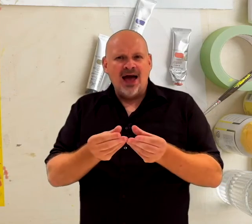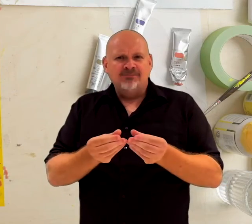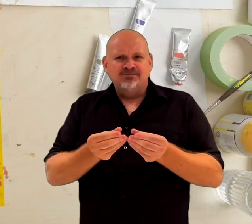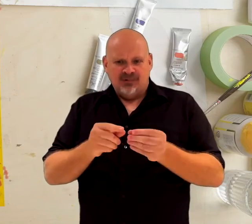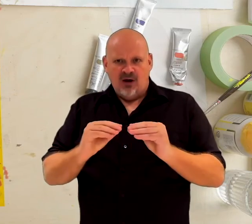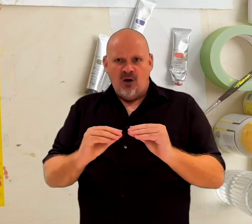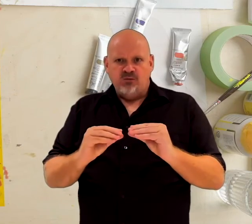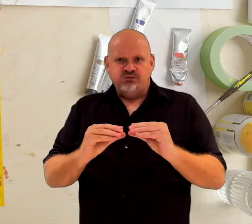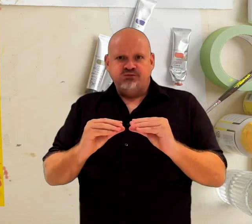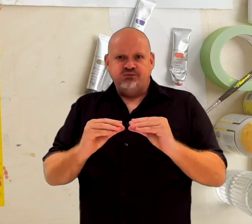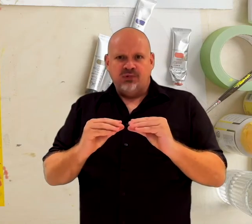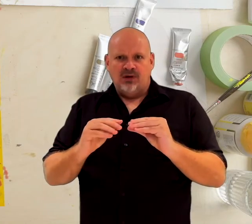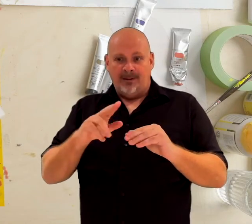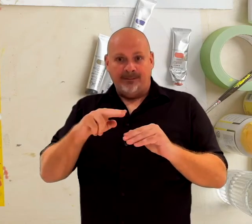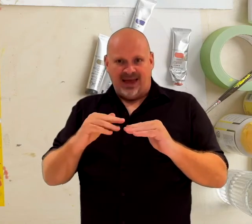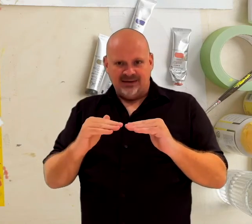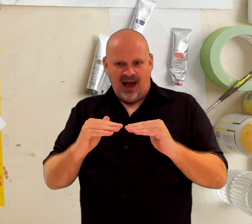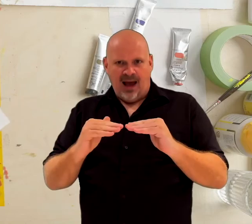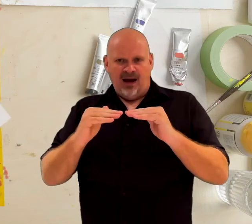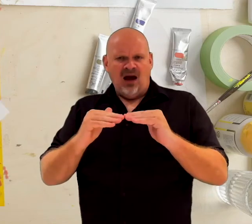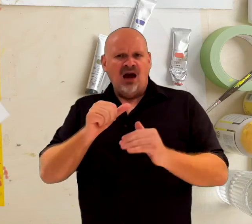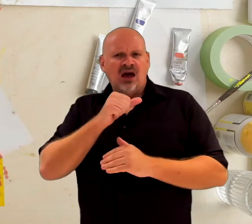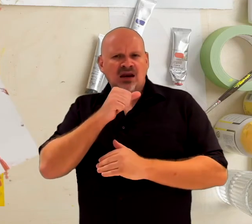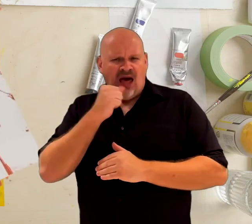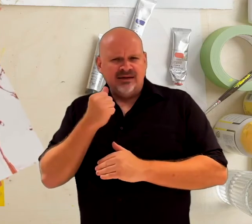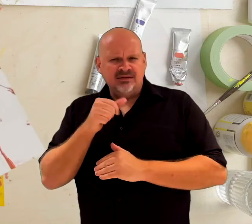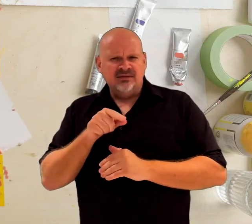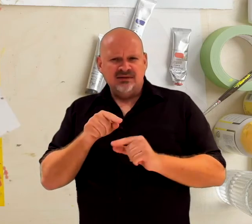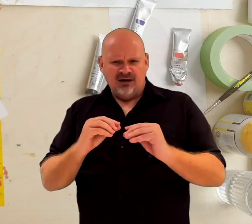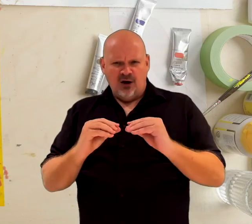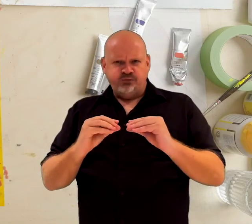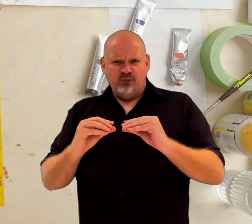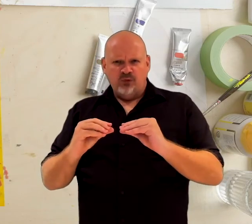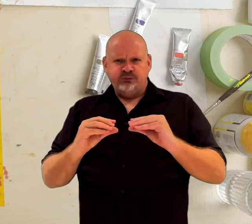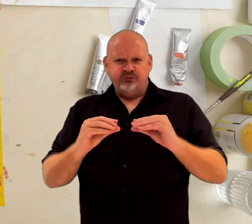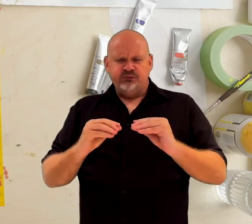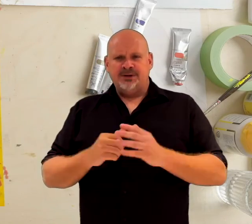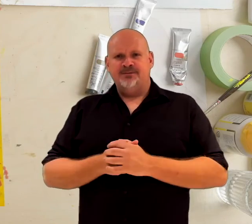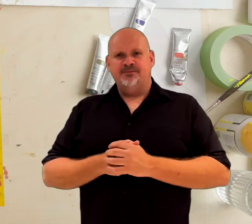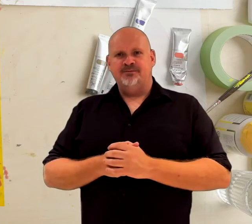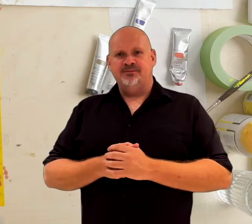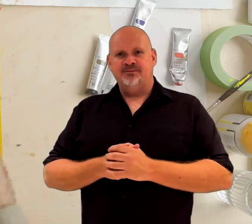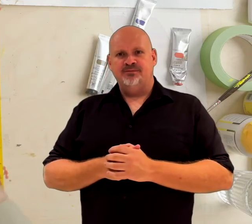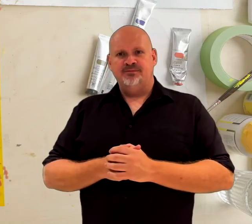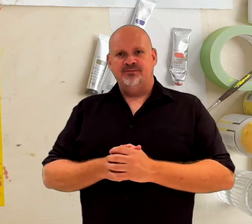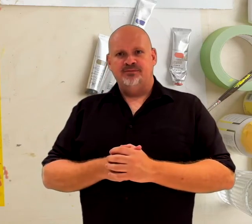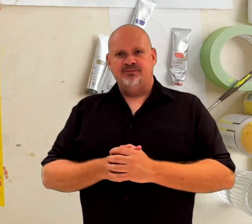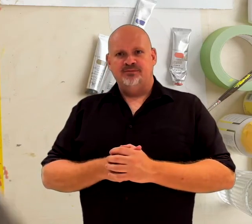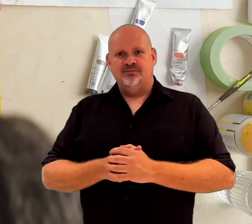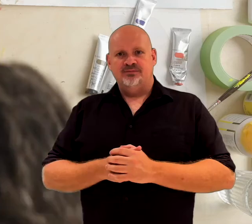you get these little textures that are raised up above the paint, and that's always super nice, you